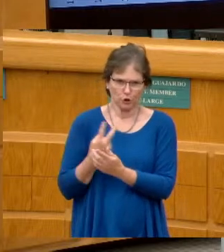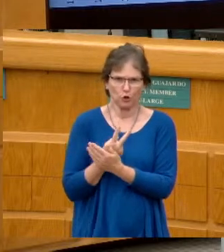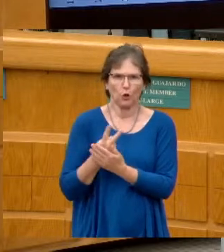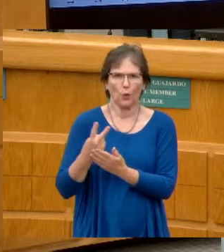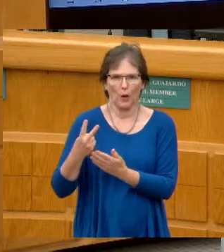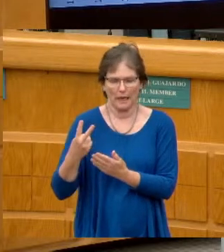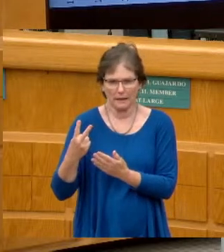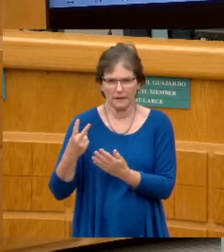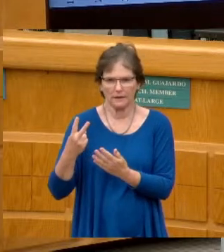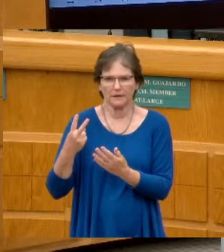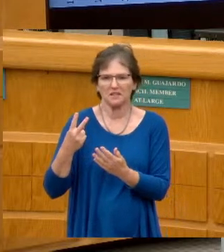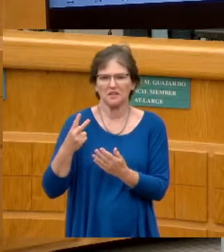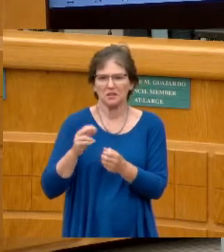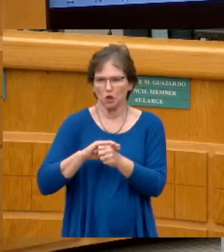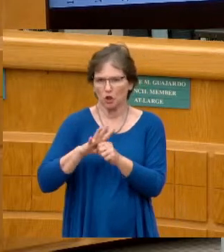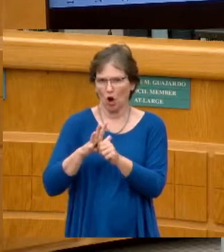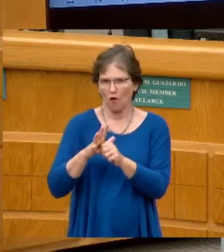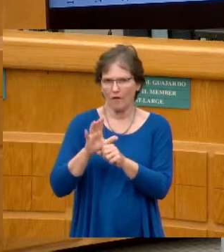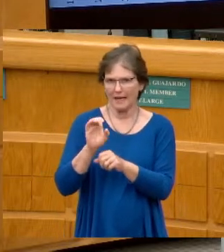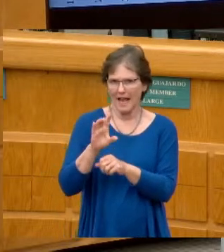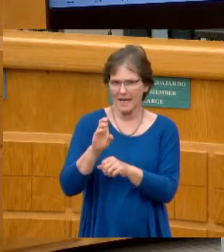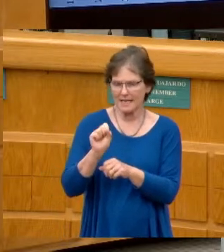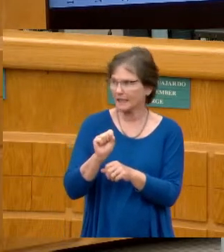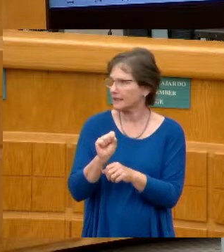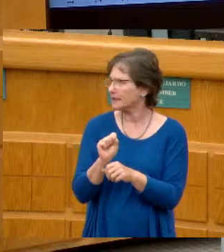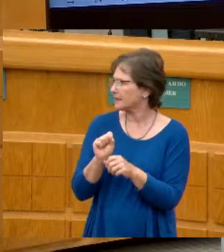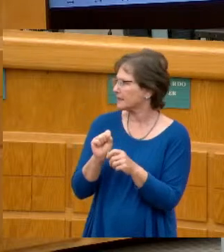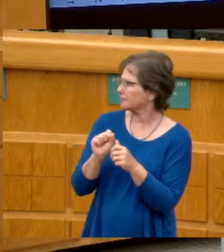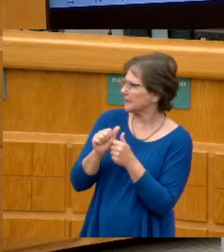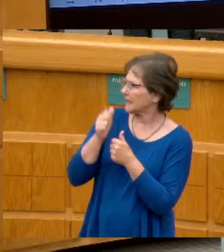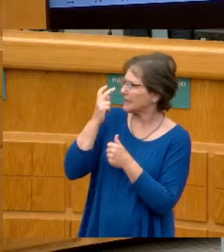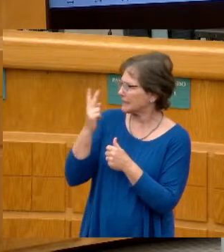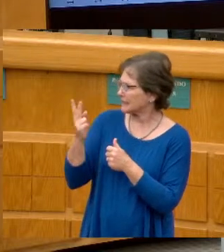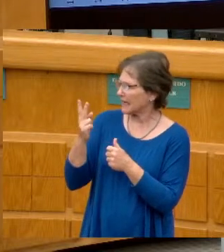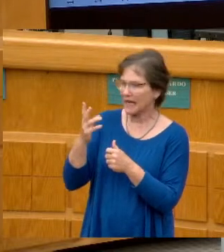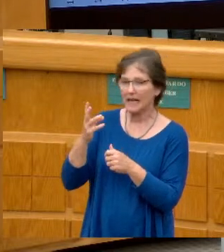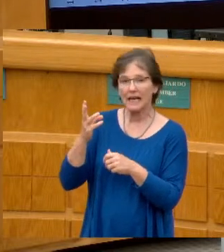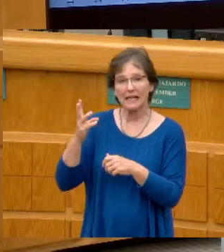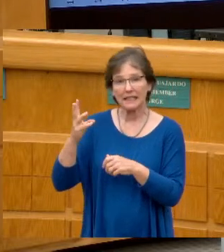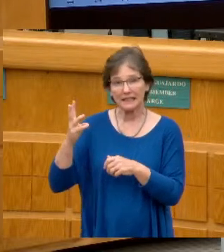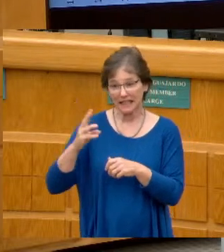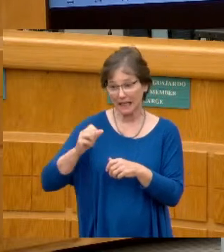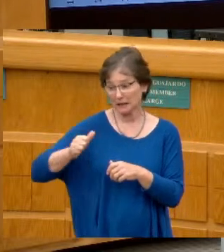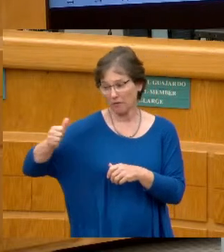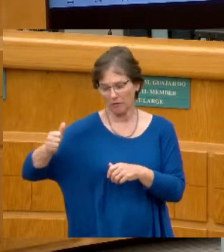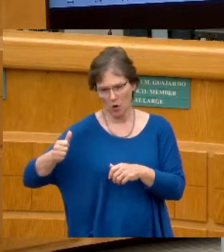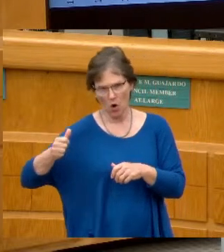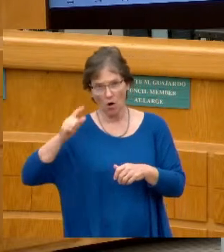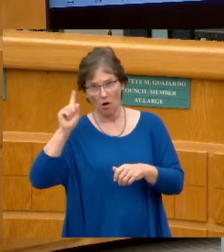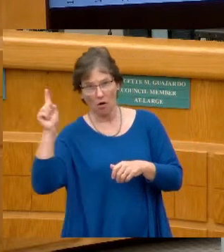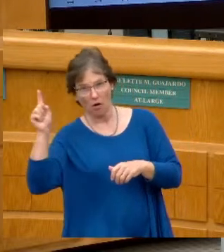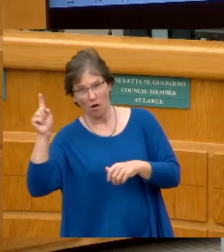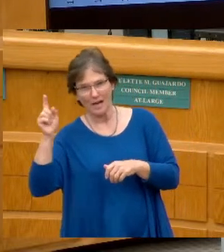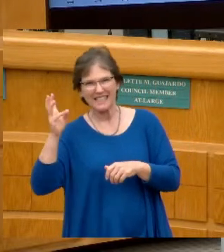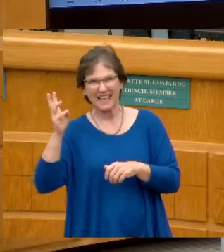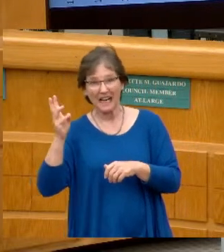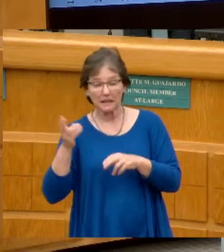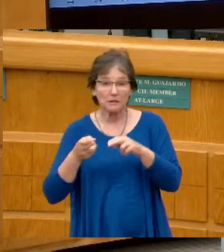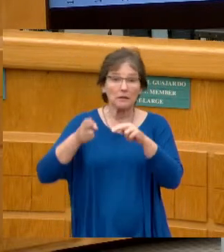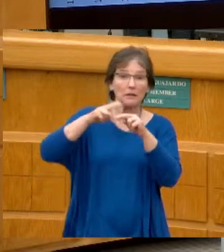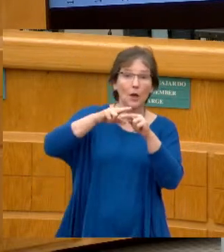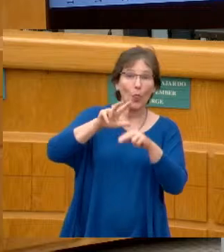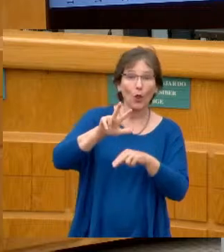Good evening. Annette Rodriguez, Health Director. I am going to start with the COVID-19 daily cases